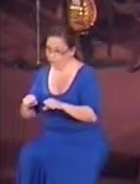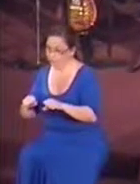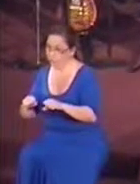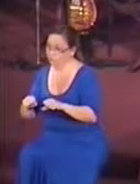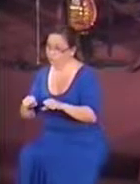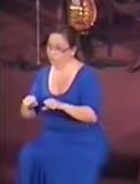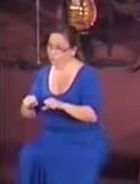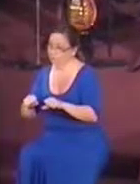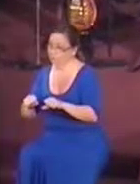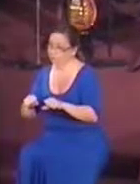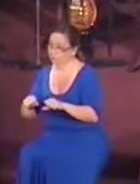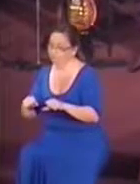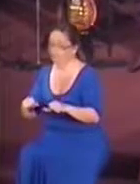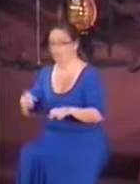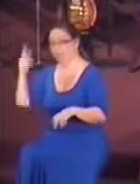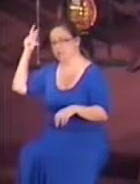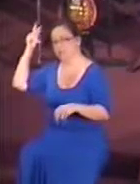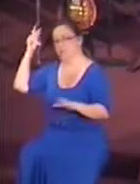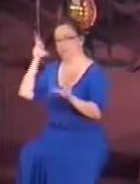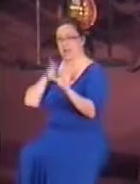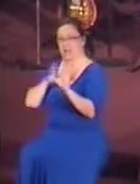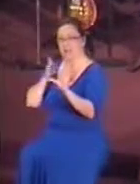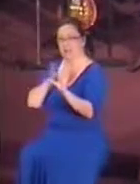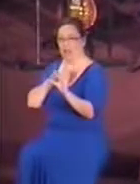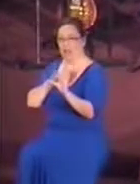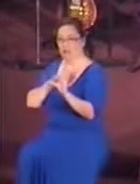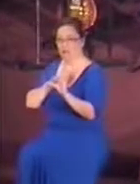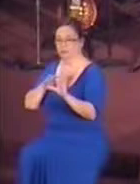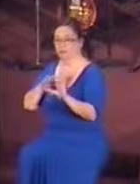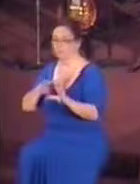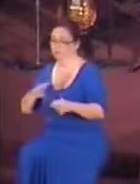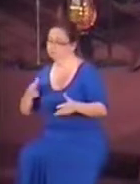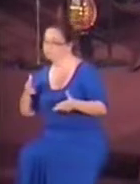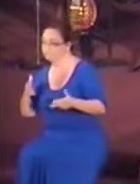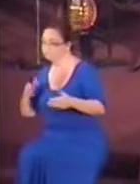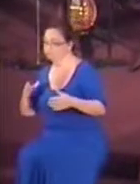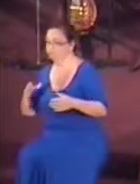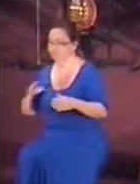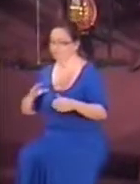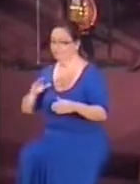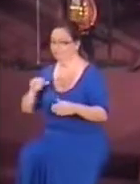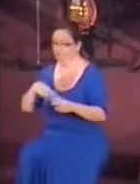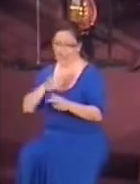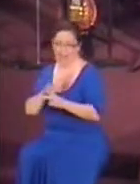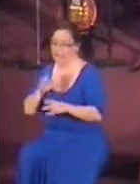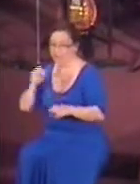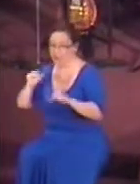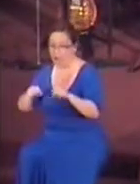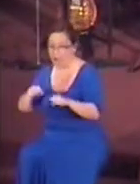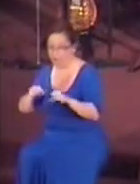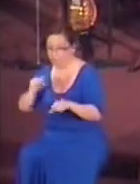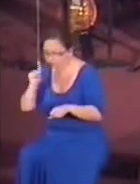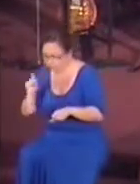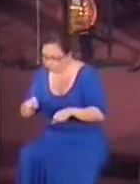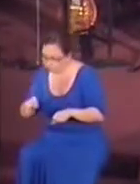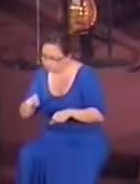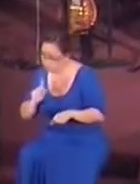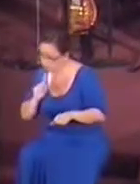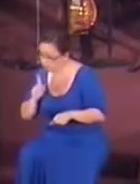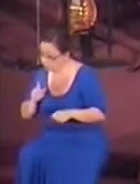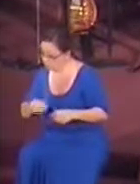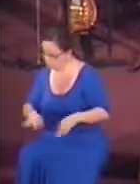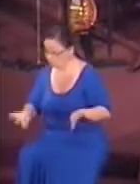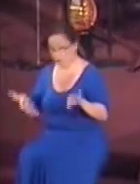in the realm of psychiatry, psychology, and counseling. And we ask this question, is Christianity really worth